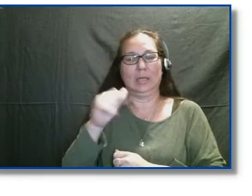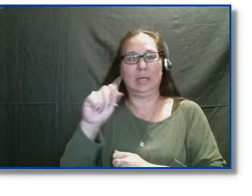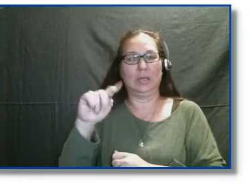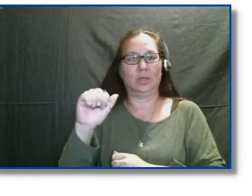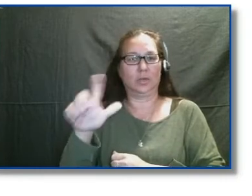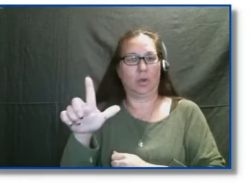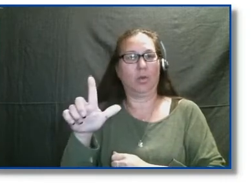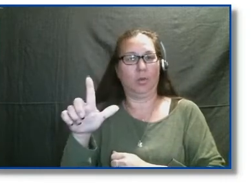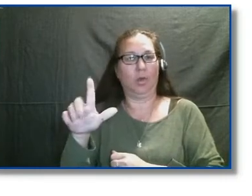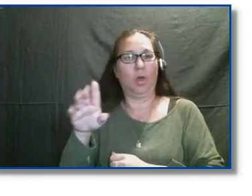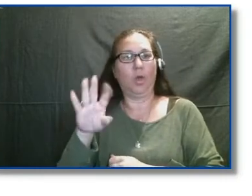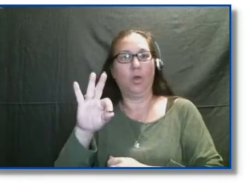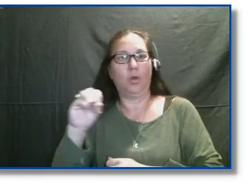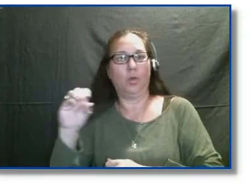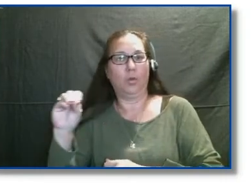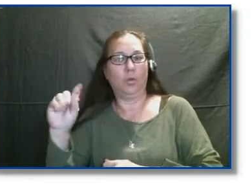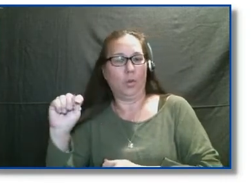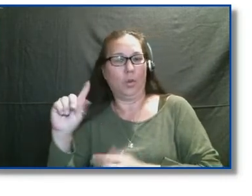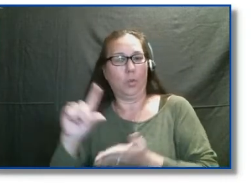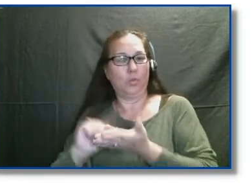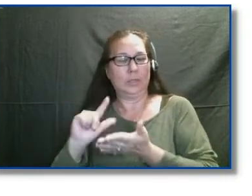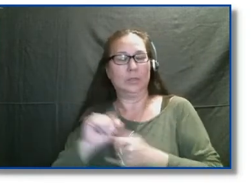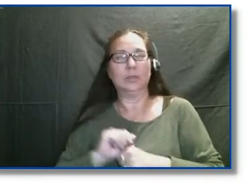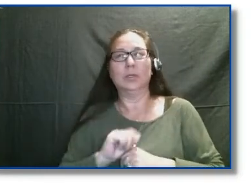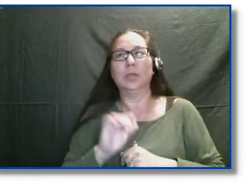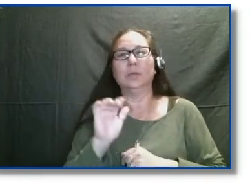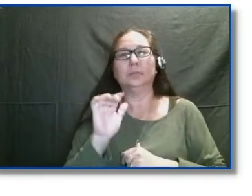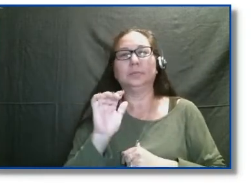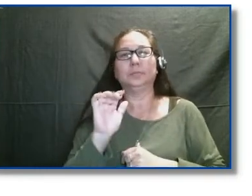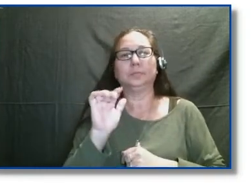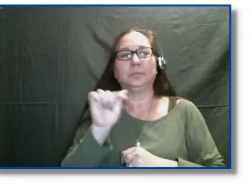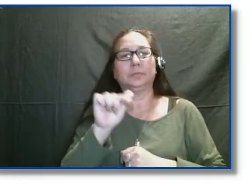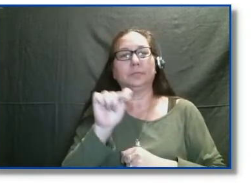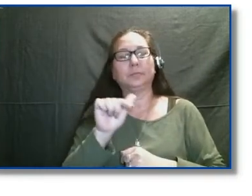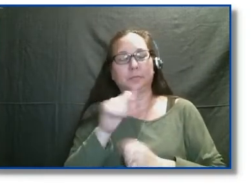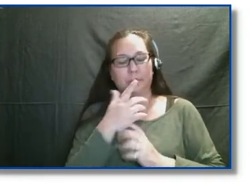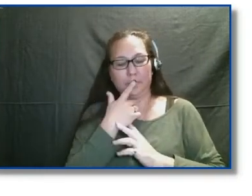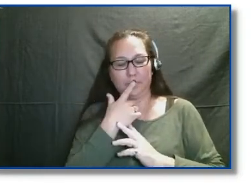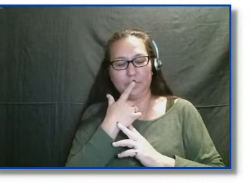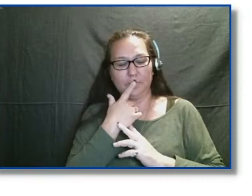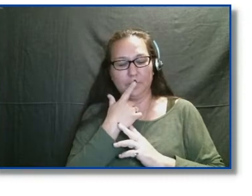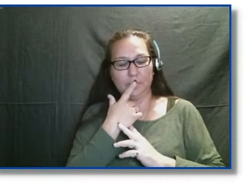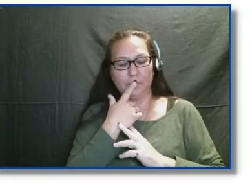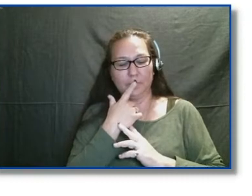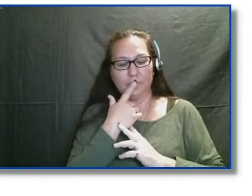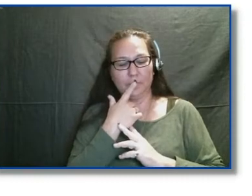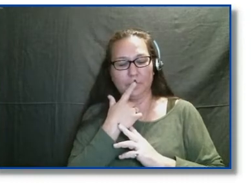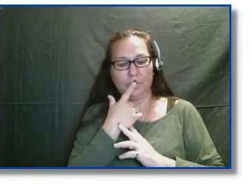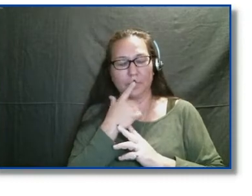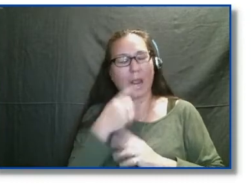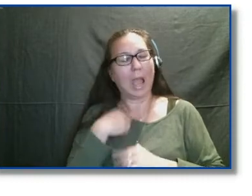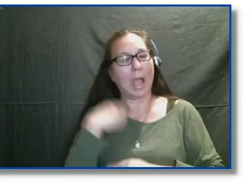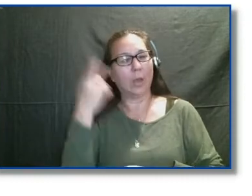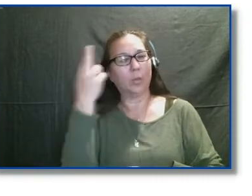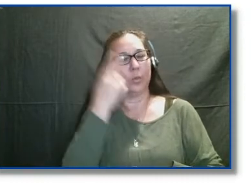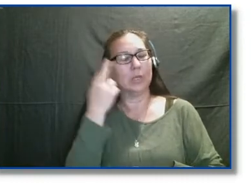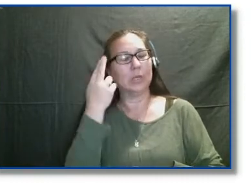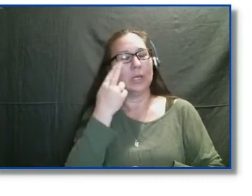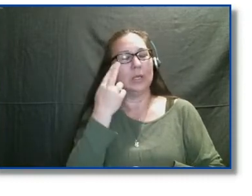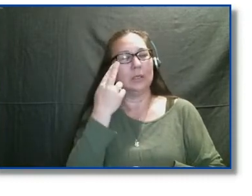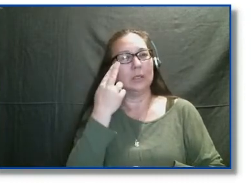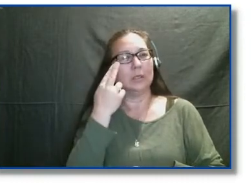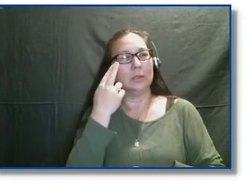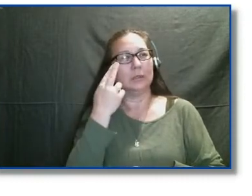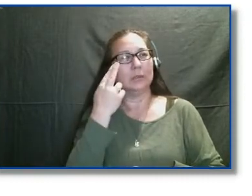thermal footprints. And in this case, I realized that after